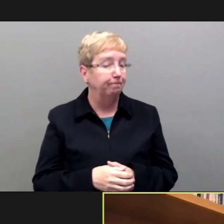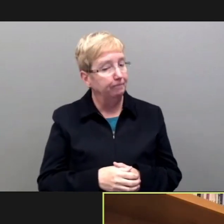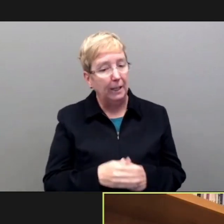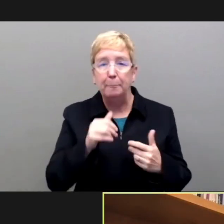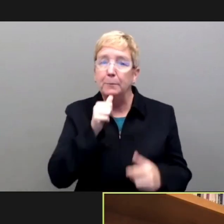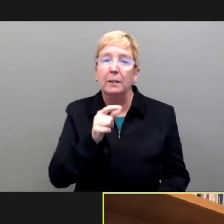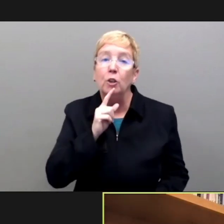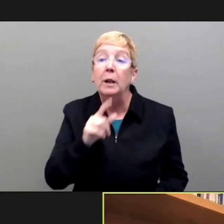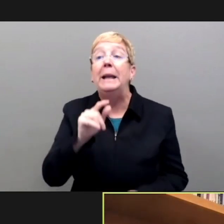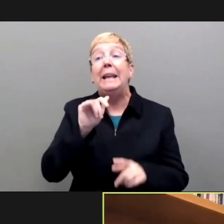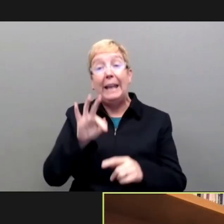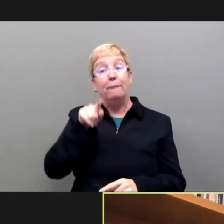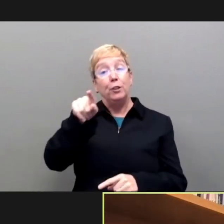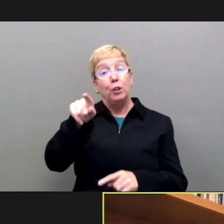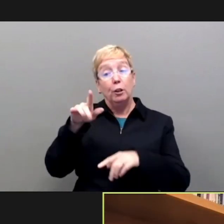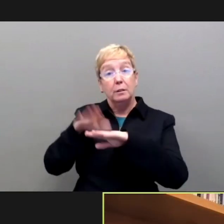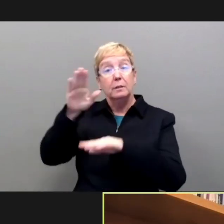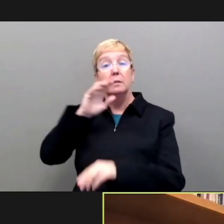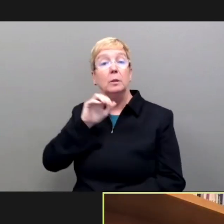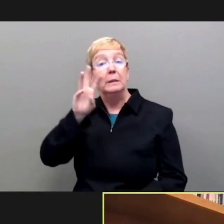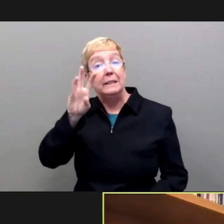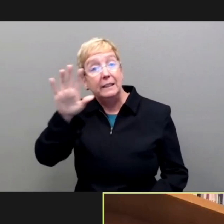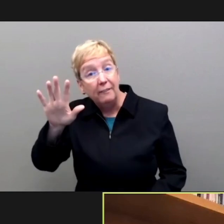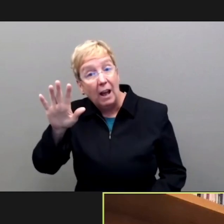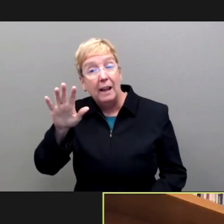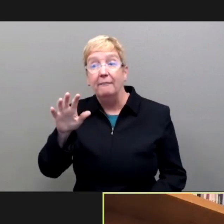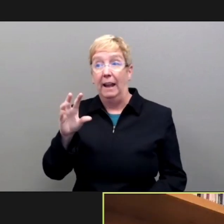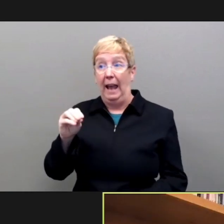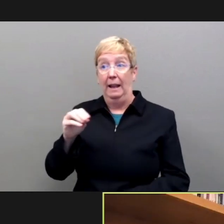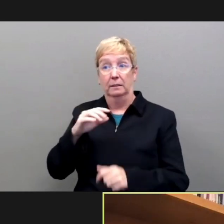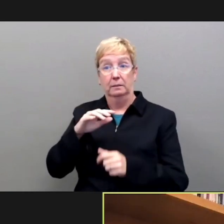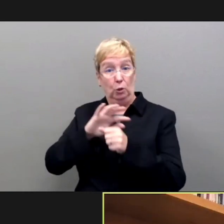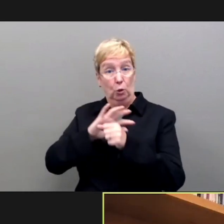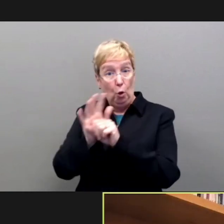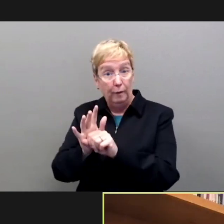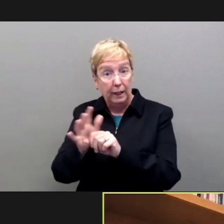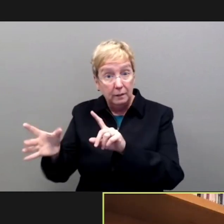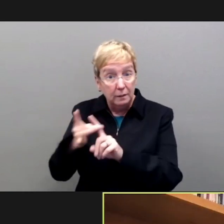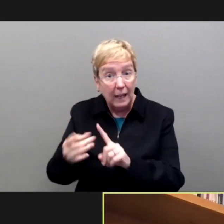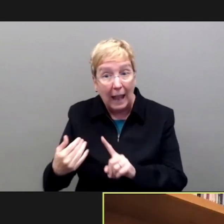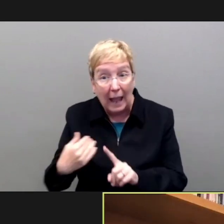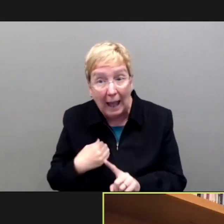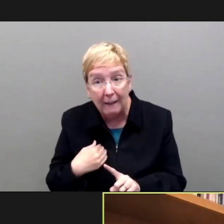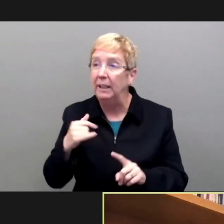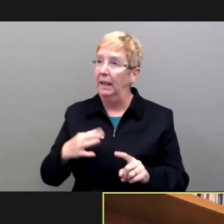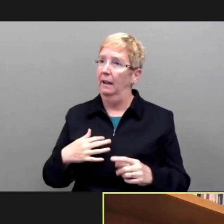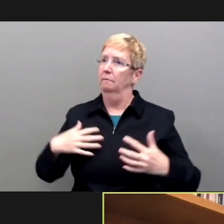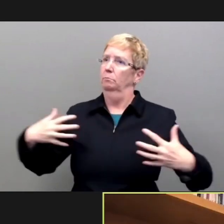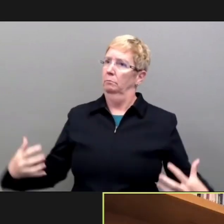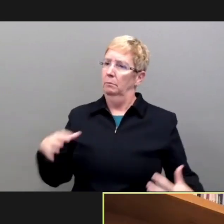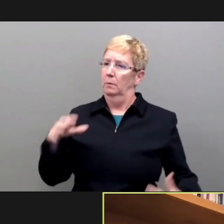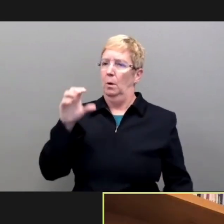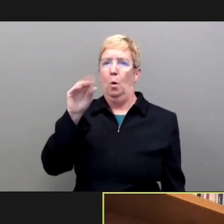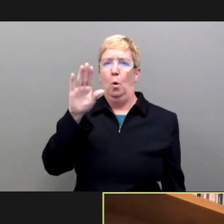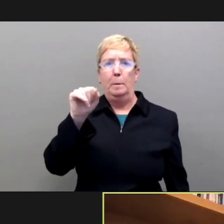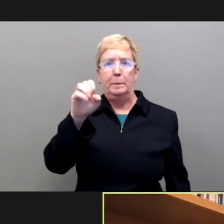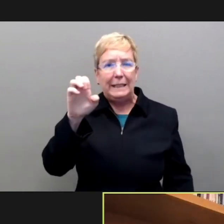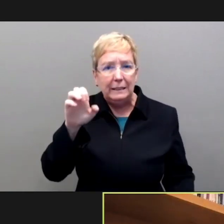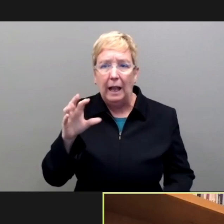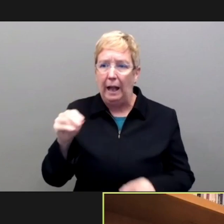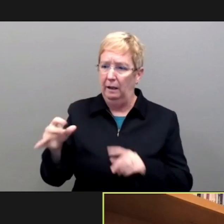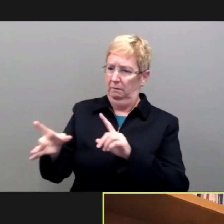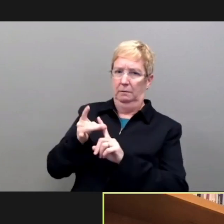COVID positive, if you have obesity and you turn positive, or if you have a risk factor for a more